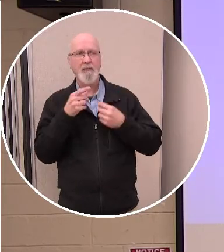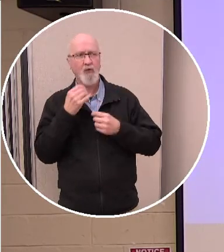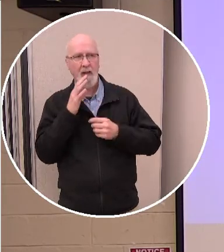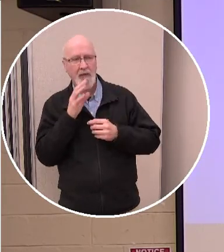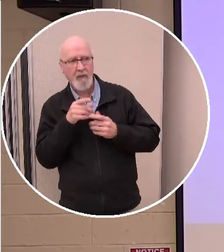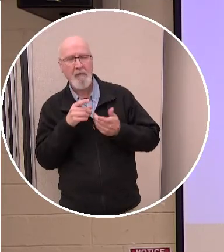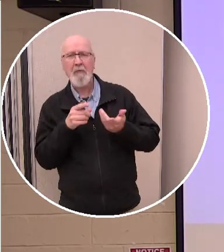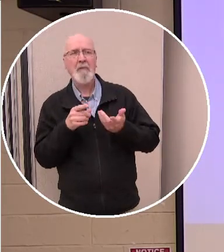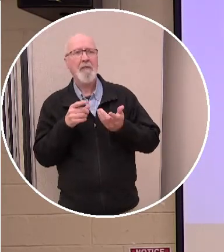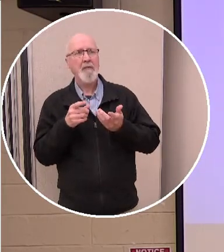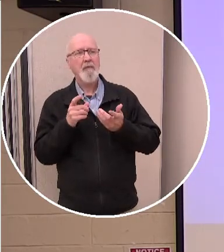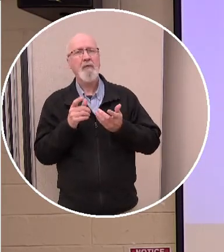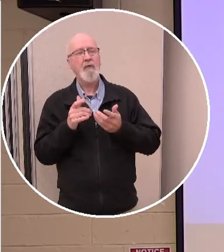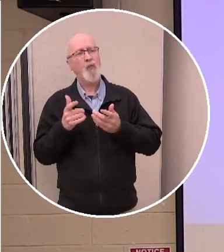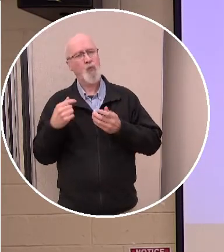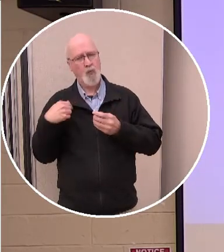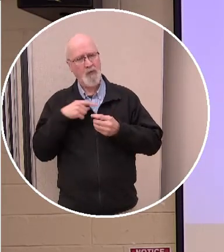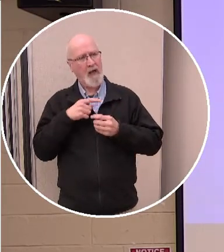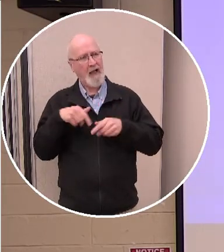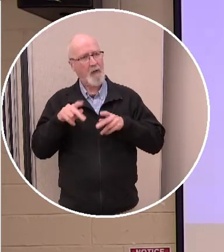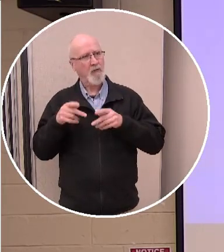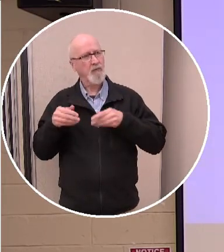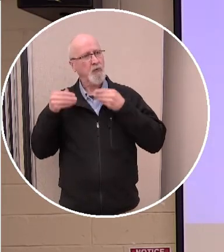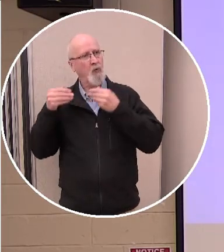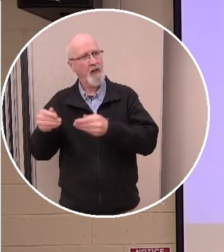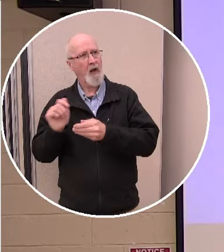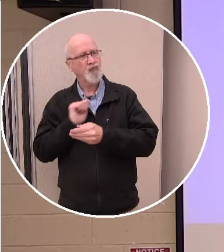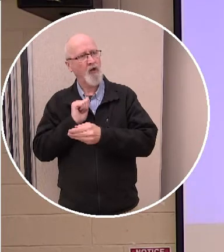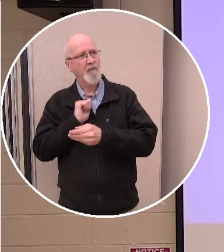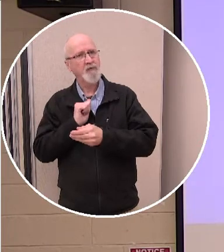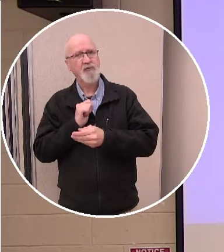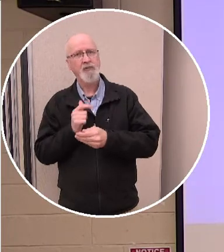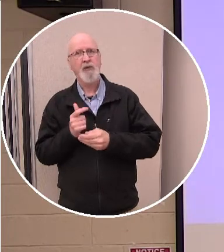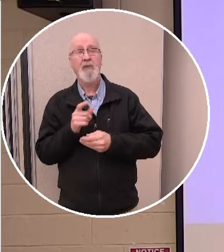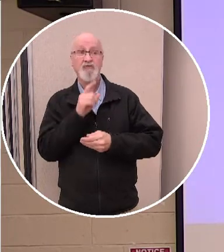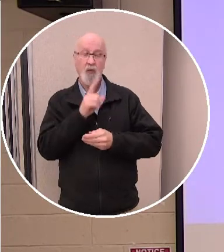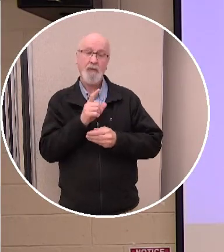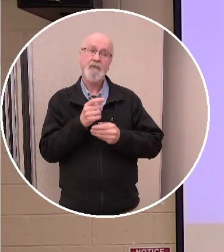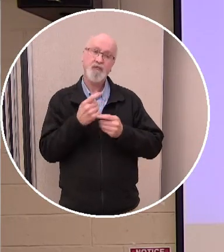move forward with Kayenta if we think that that's the approach to go.